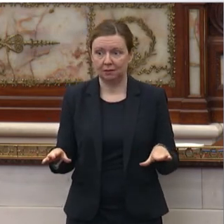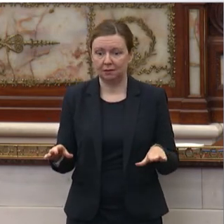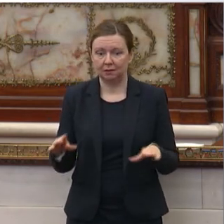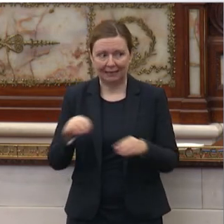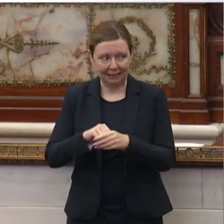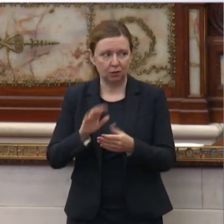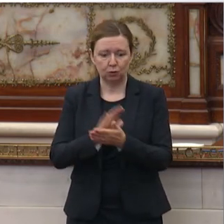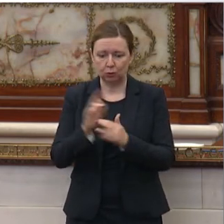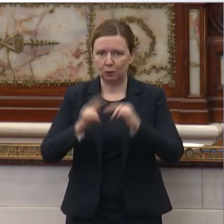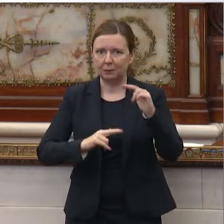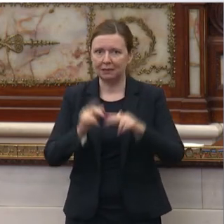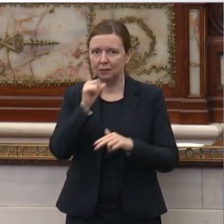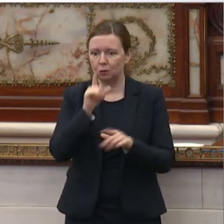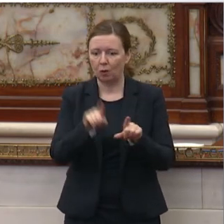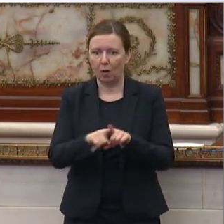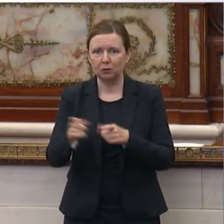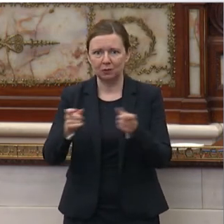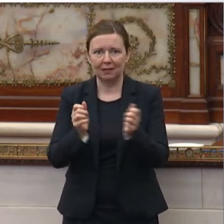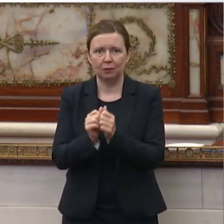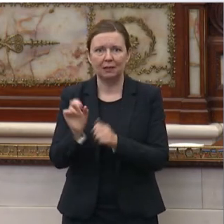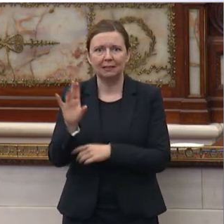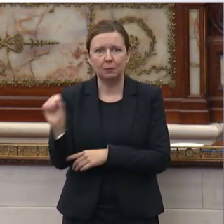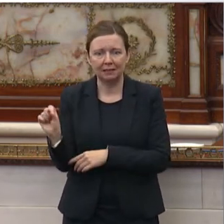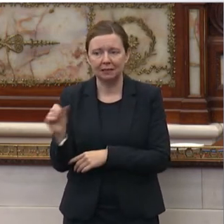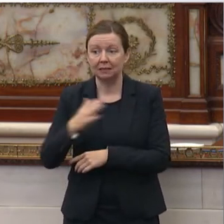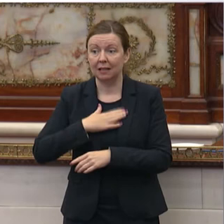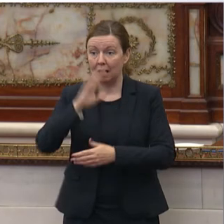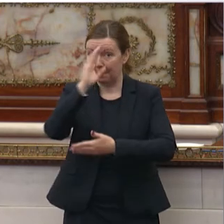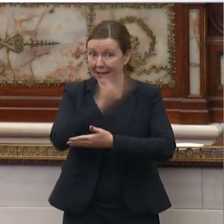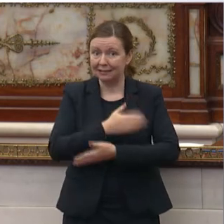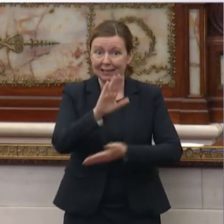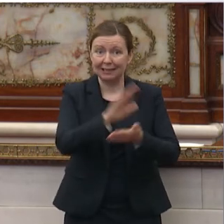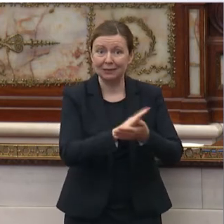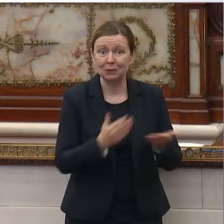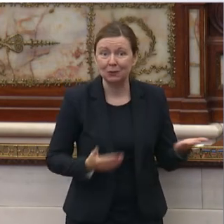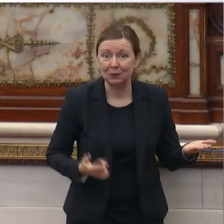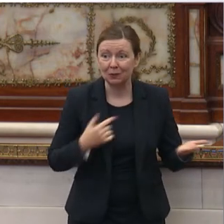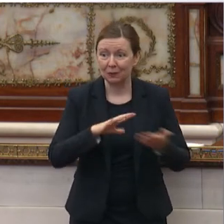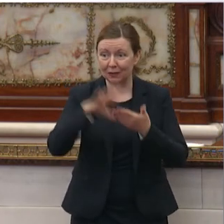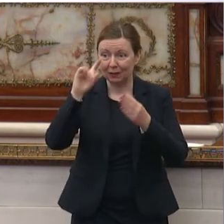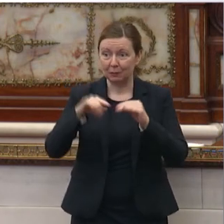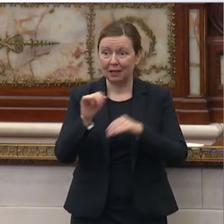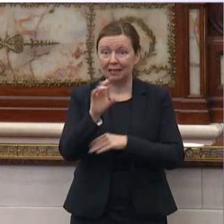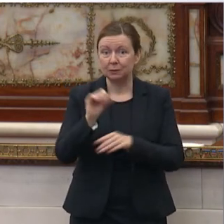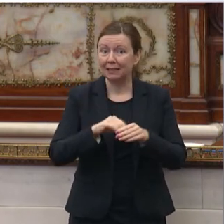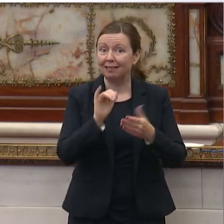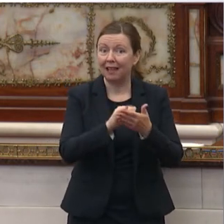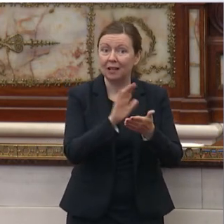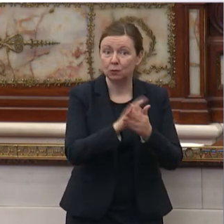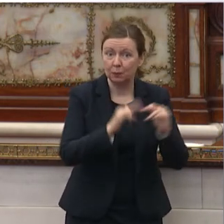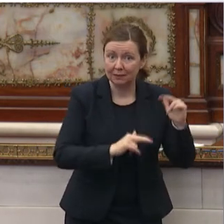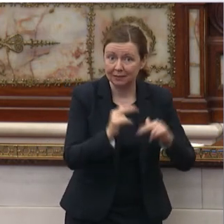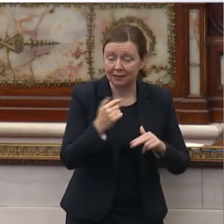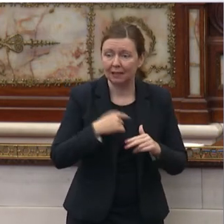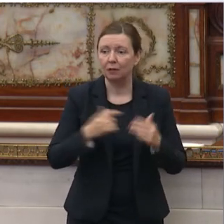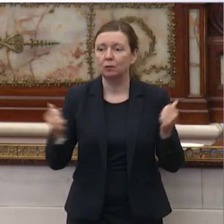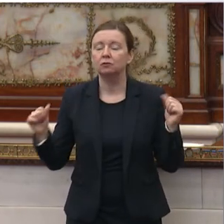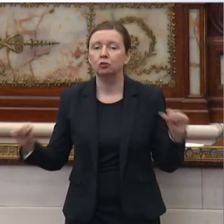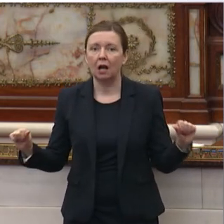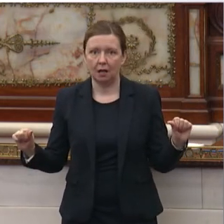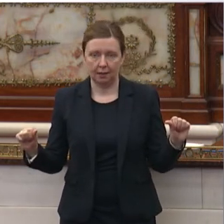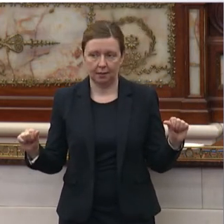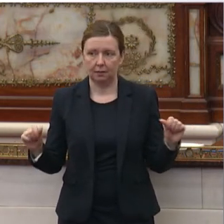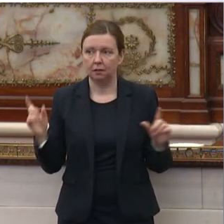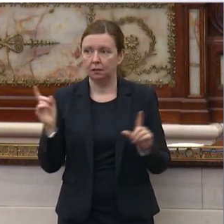school buildings who are also dealing with asbestos? My son at his school, we learned about asbestos in that school building. And we've tried